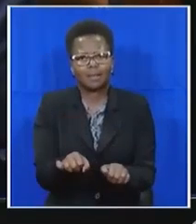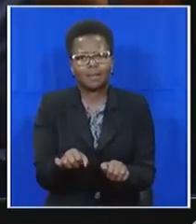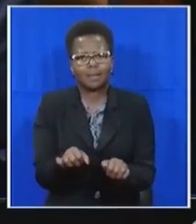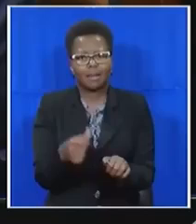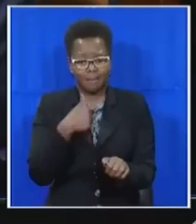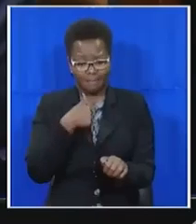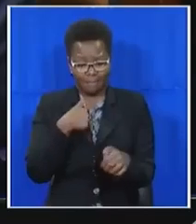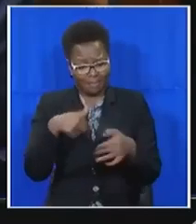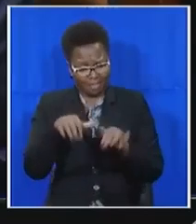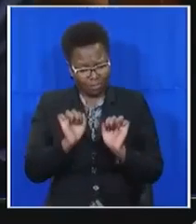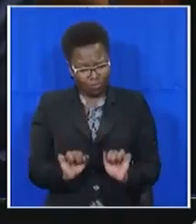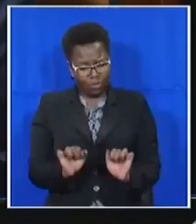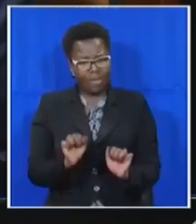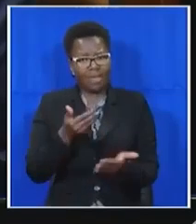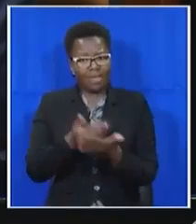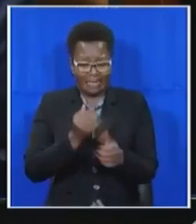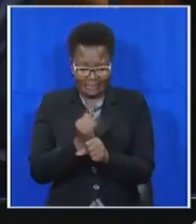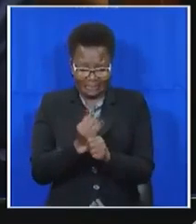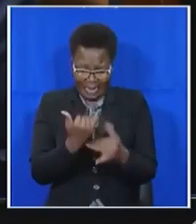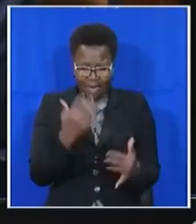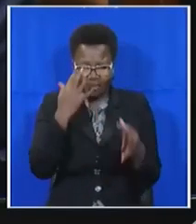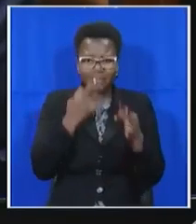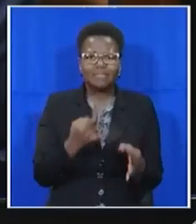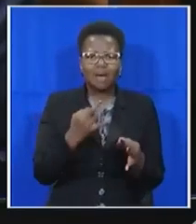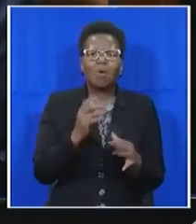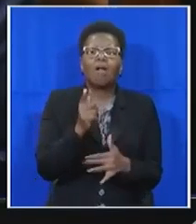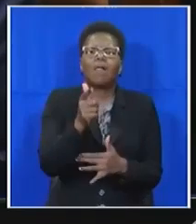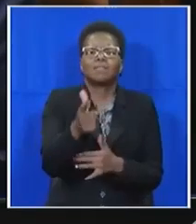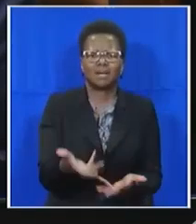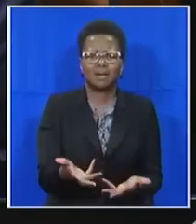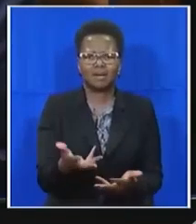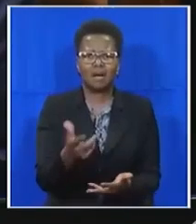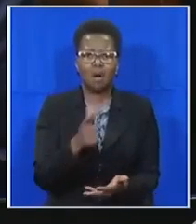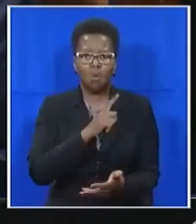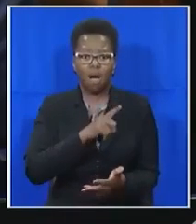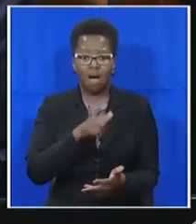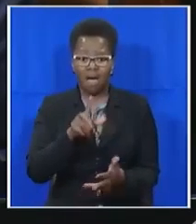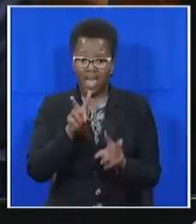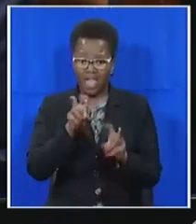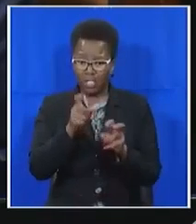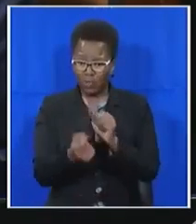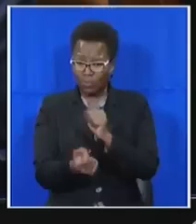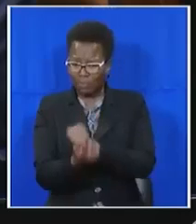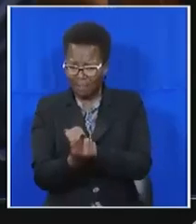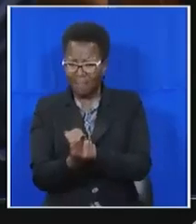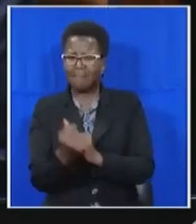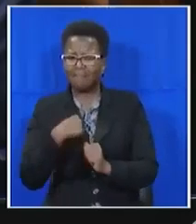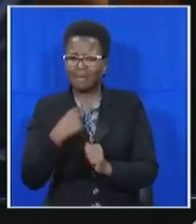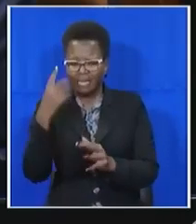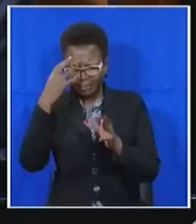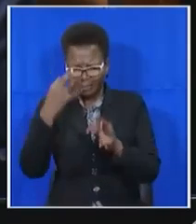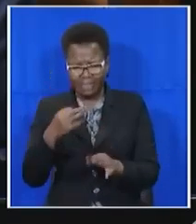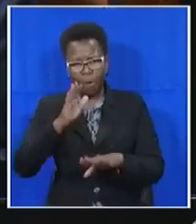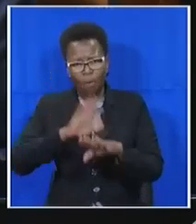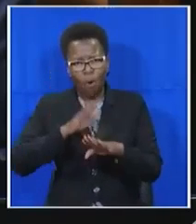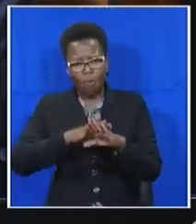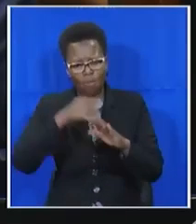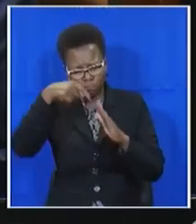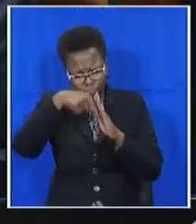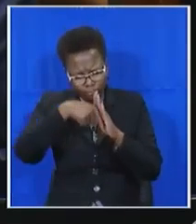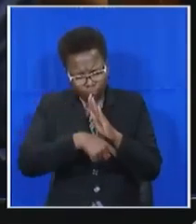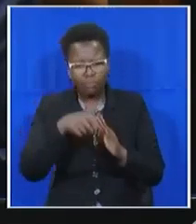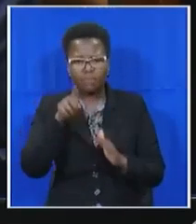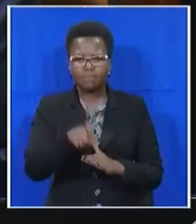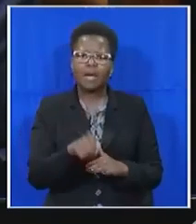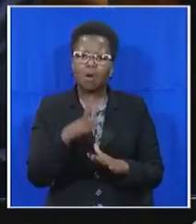rule immediately or defer that ruling. Precisely because of the nature of the debate that we are having, that we would like to bring order